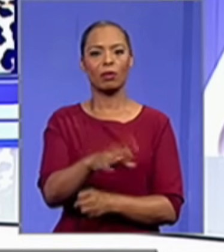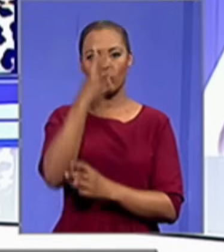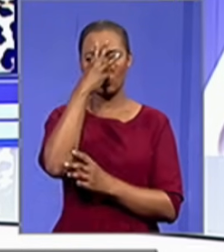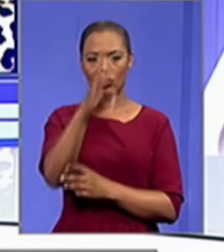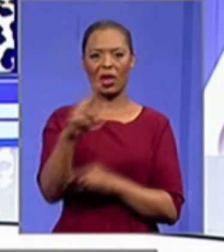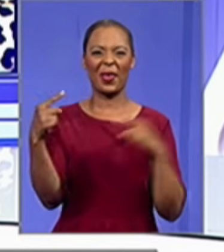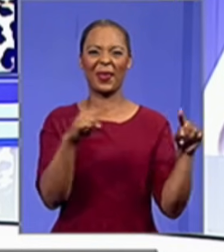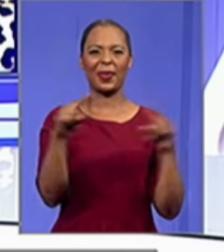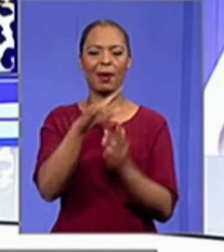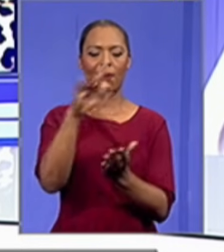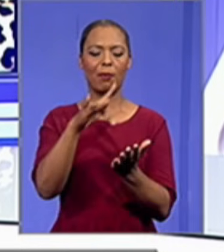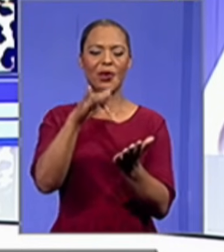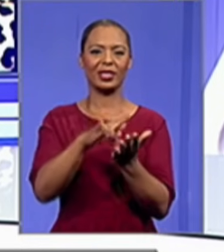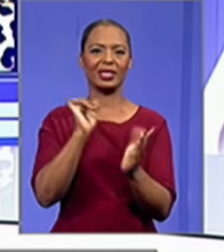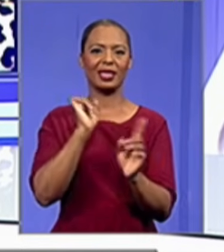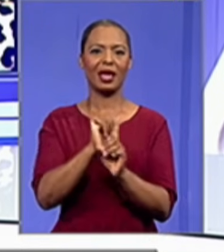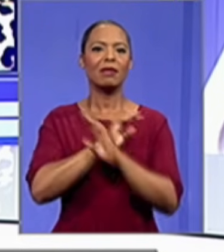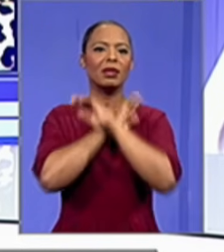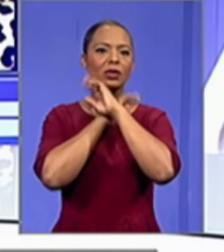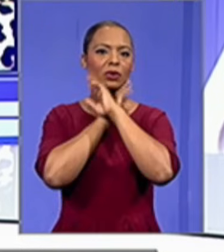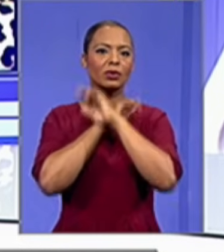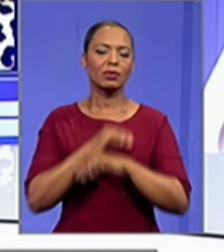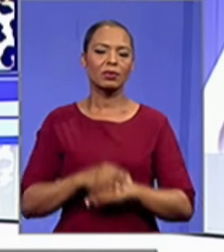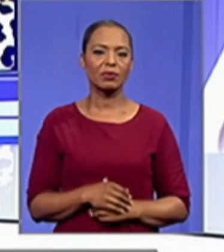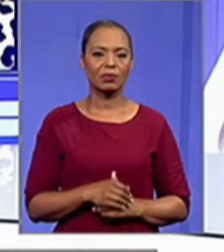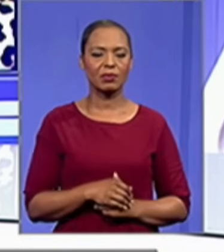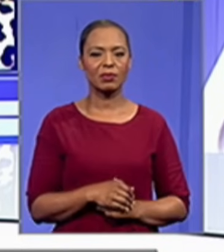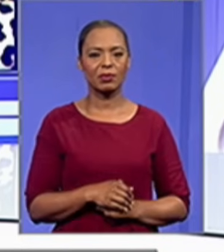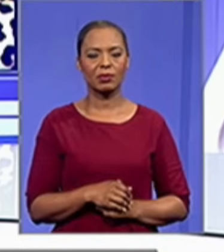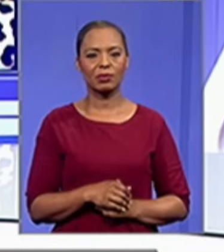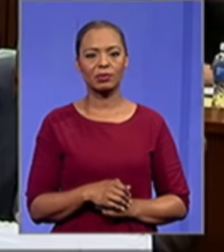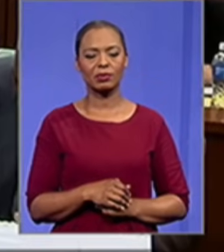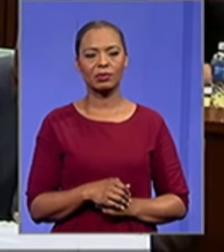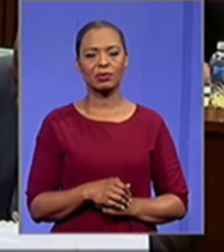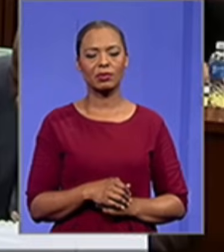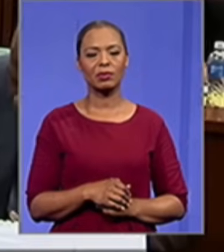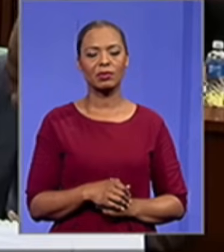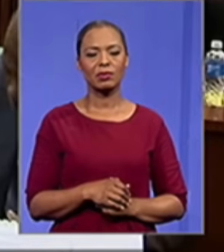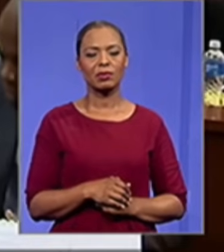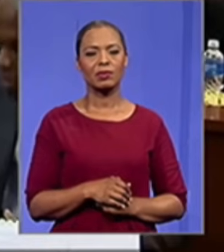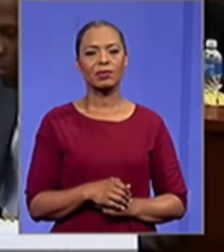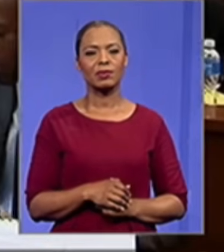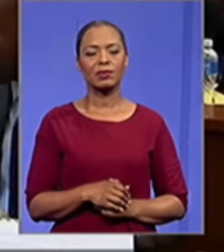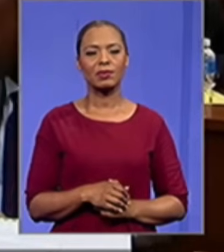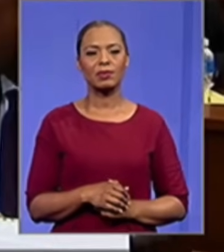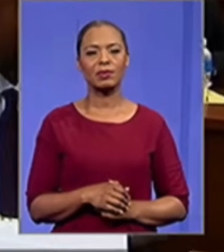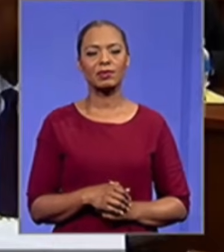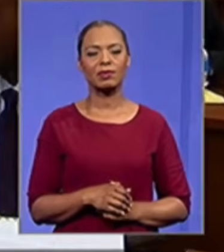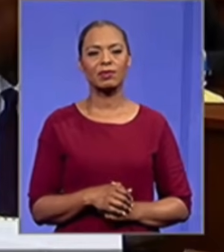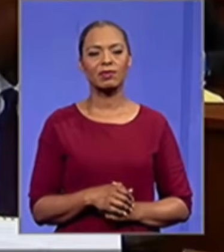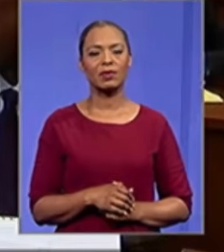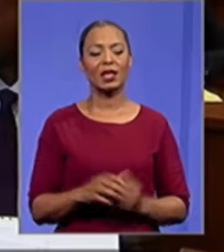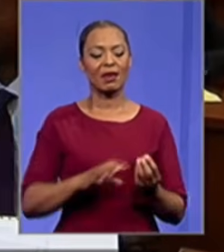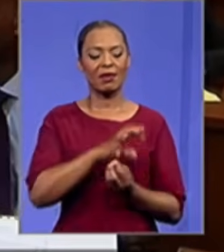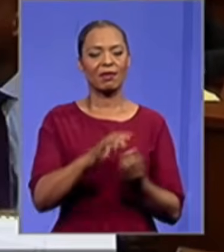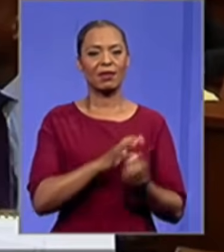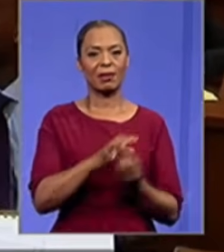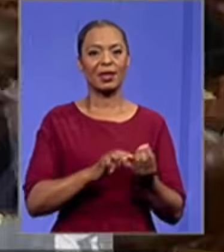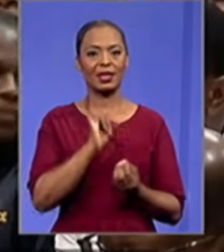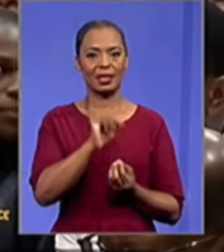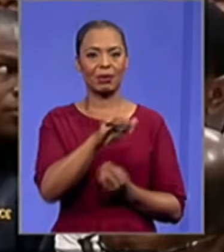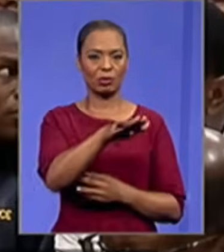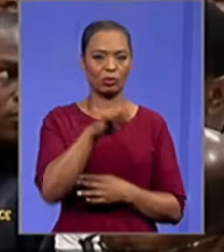setulong ga kgoši Misuzulu ka Zwelithini. Ke ba lelapa la sekgosi sa Amazulu bao ba tlhophang